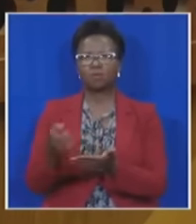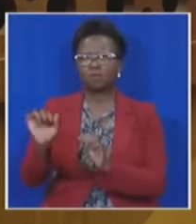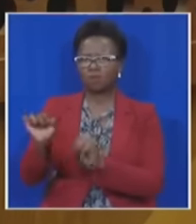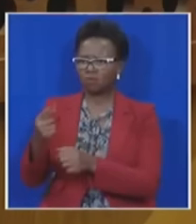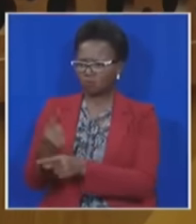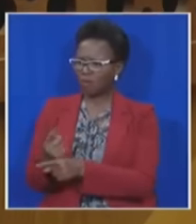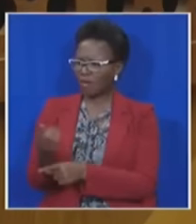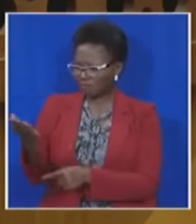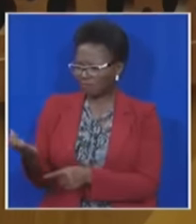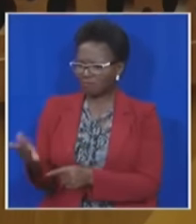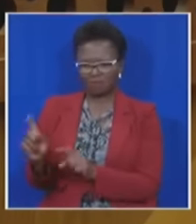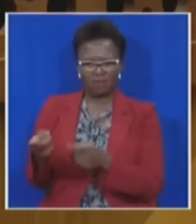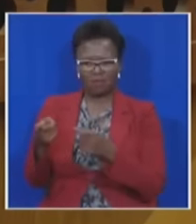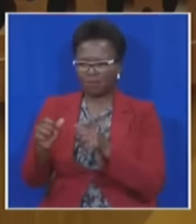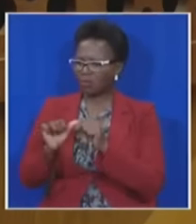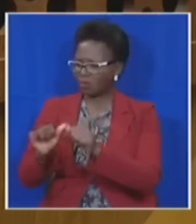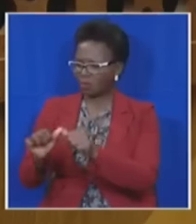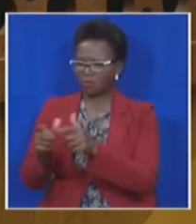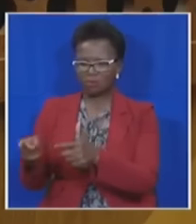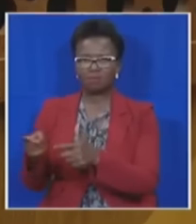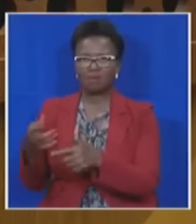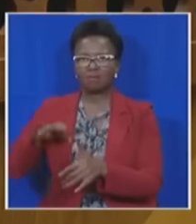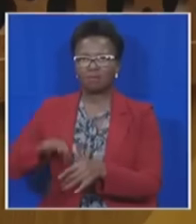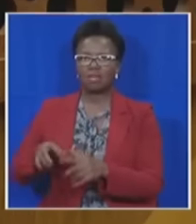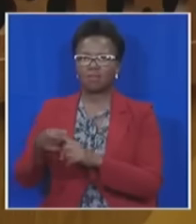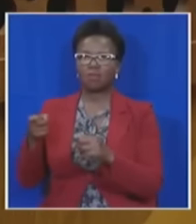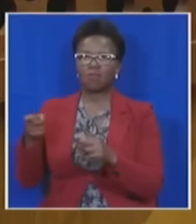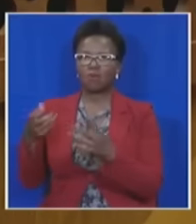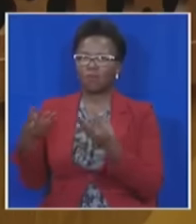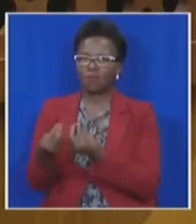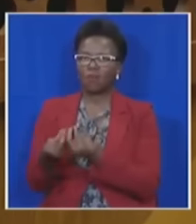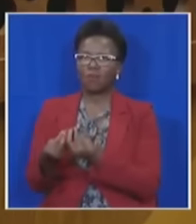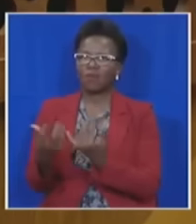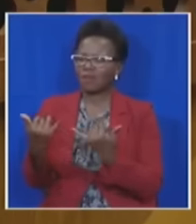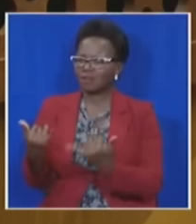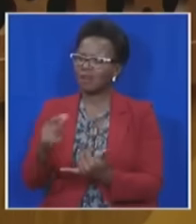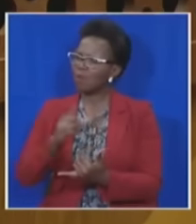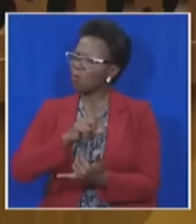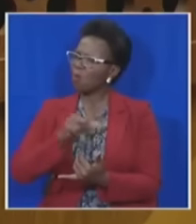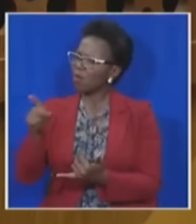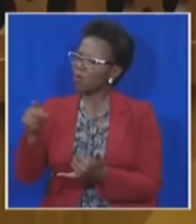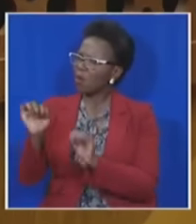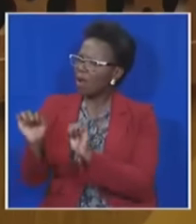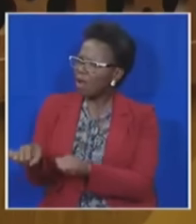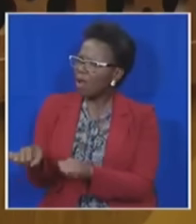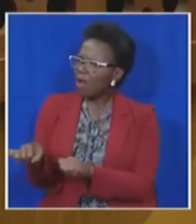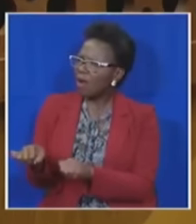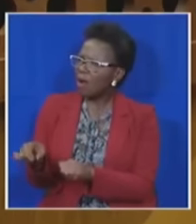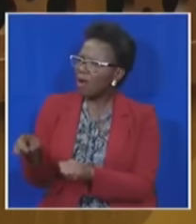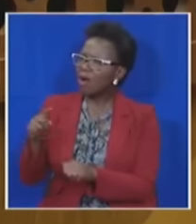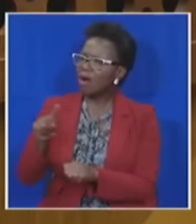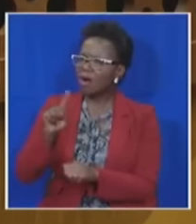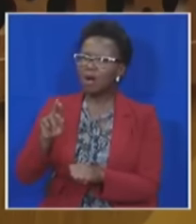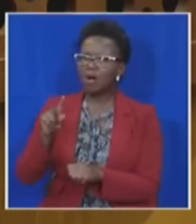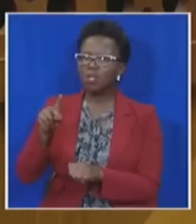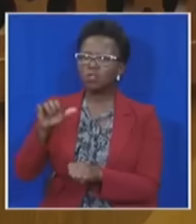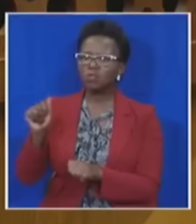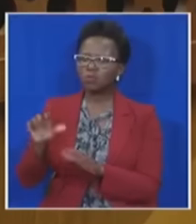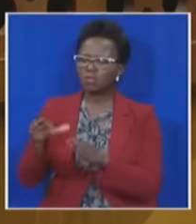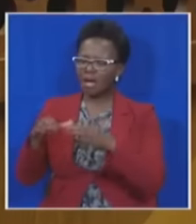sir. We cannot continue with a few benefiting from the economy. So why then do you allow the Zupta cartel